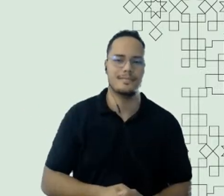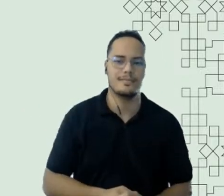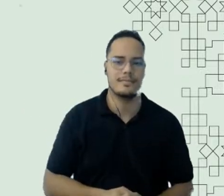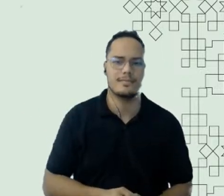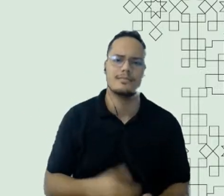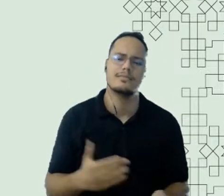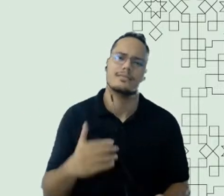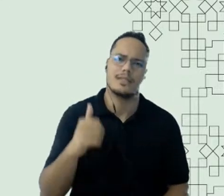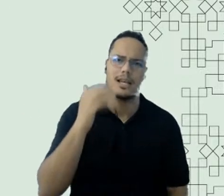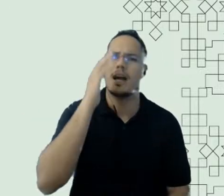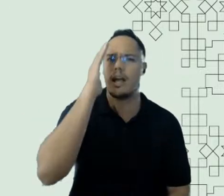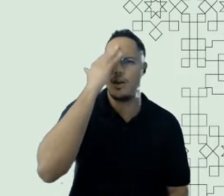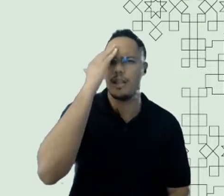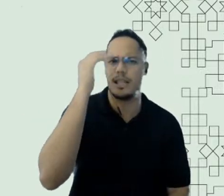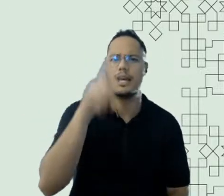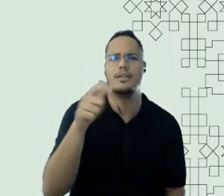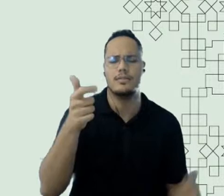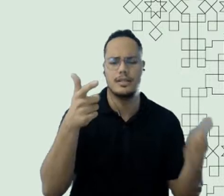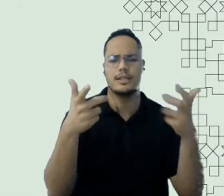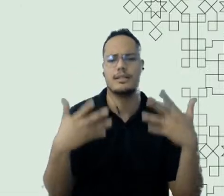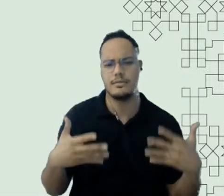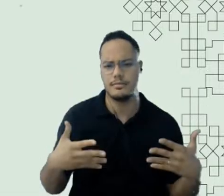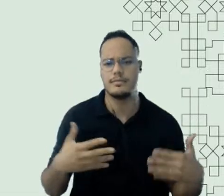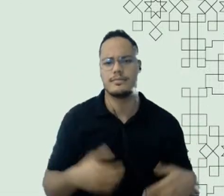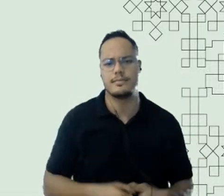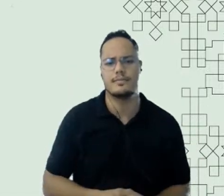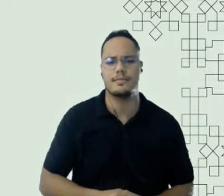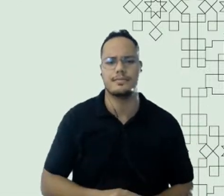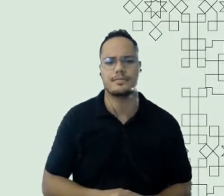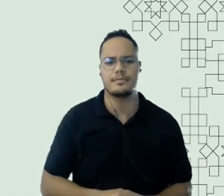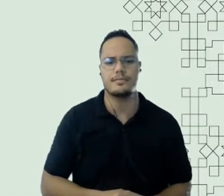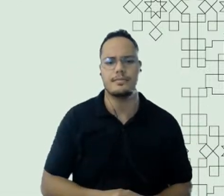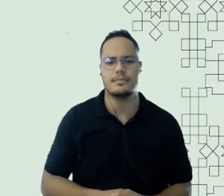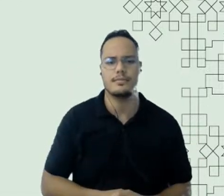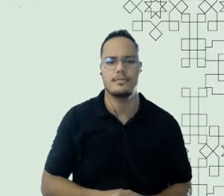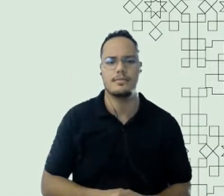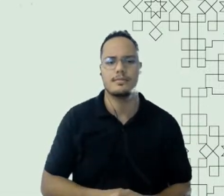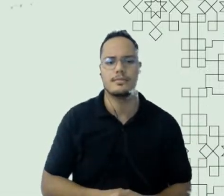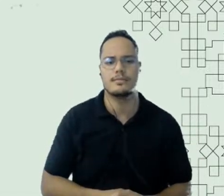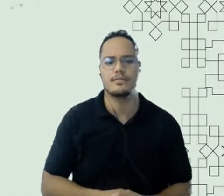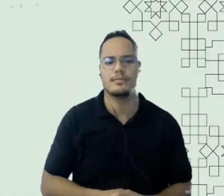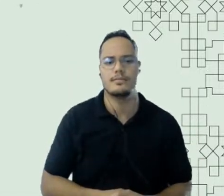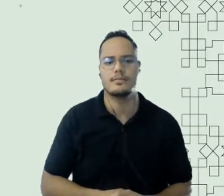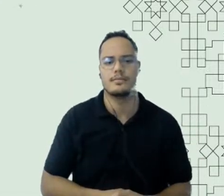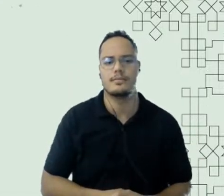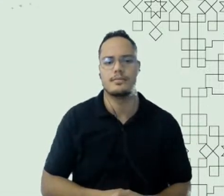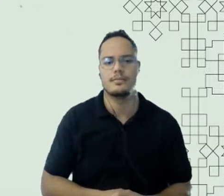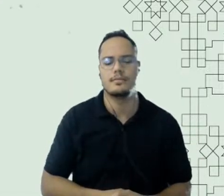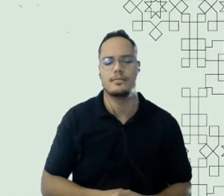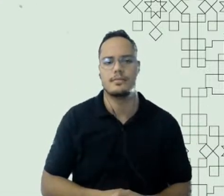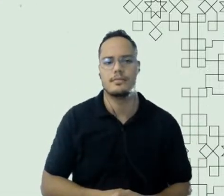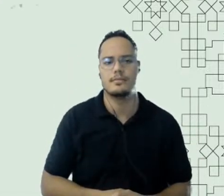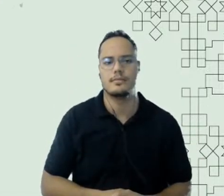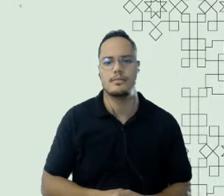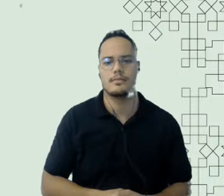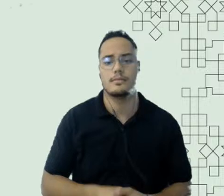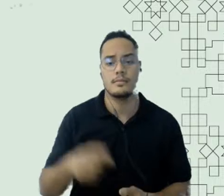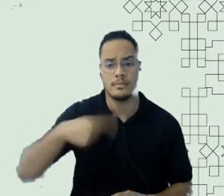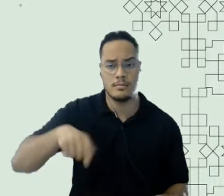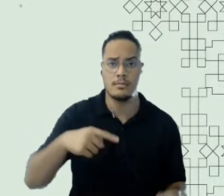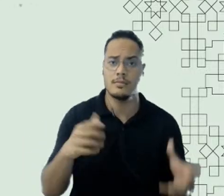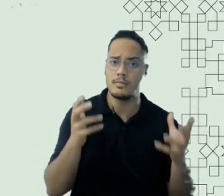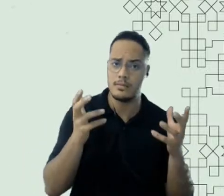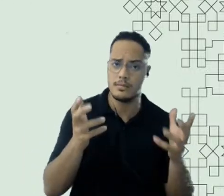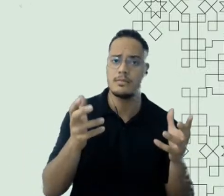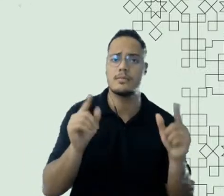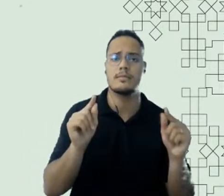that, YouTube, Google say, or other service says, we want to negotiate with you, so come. And if they don't